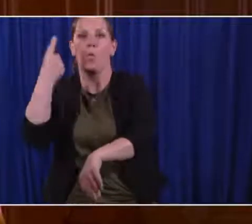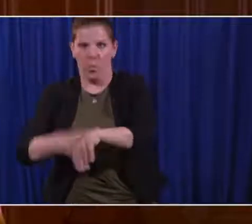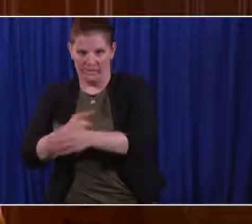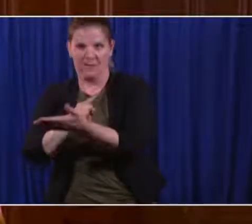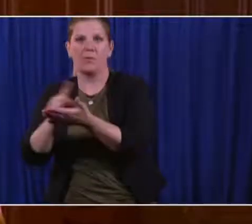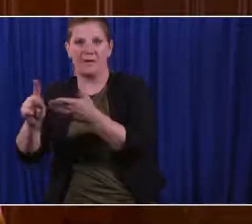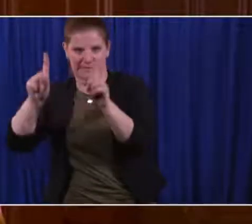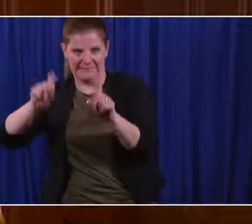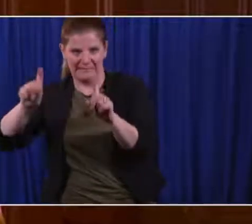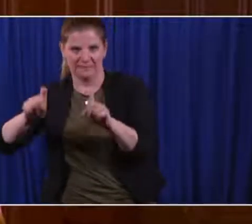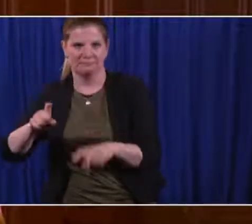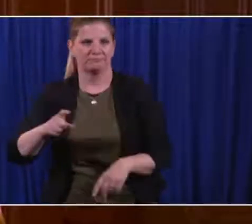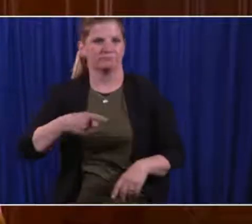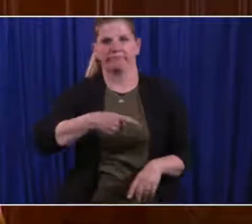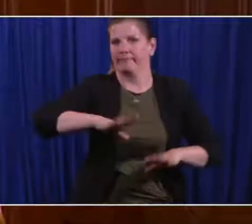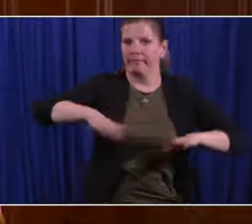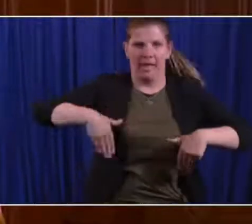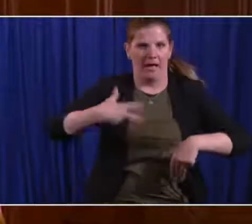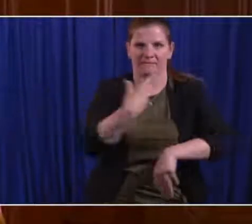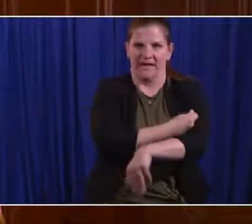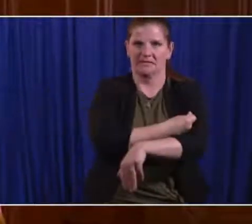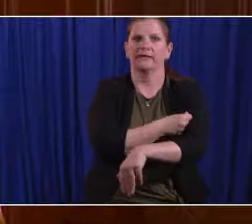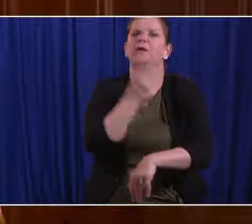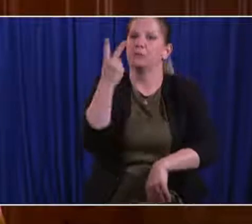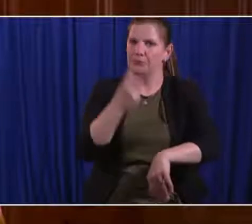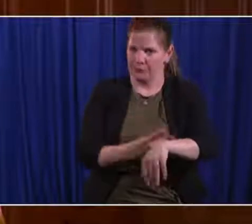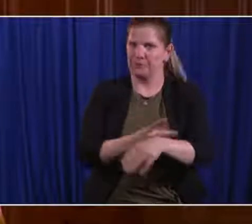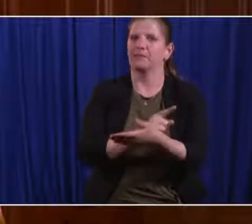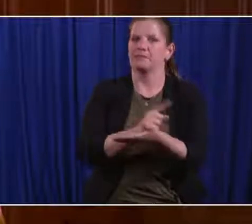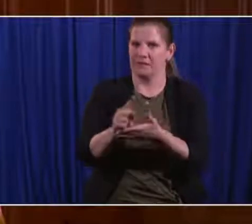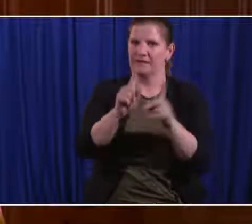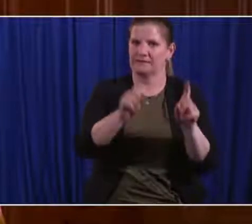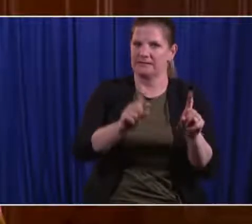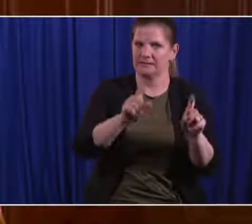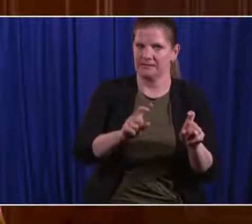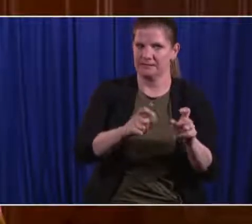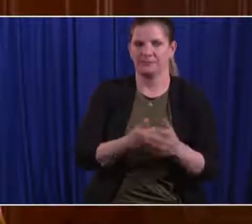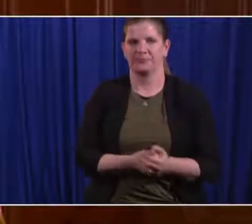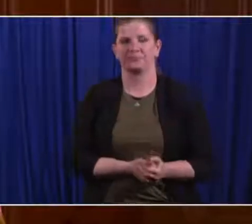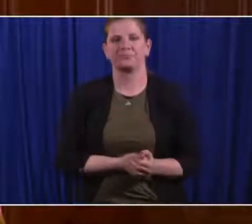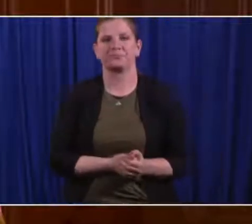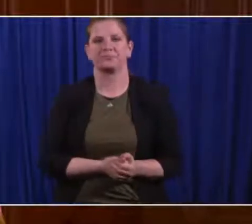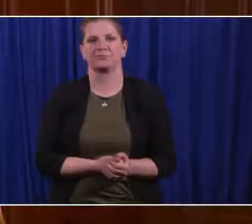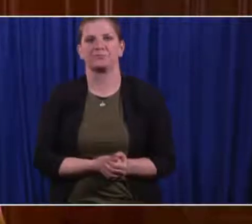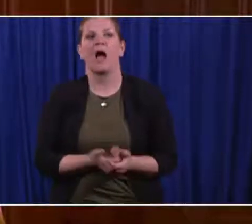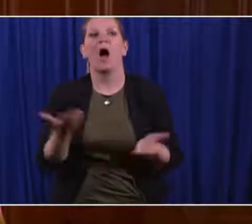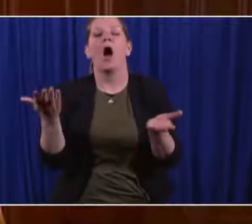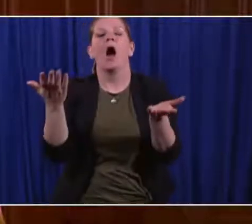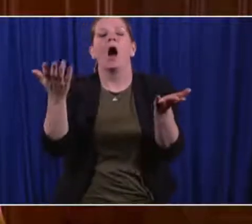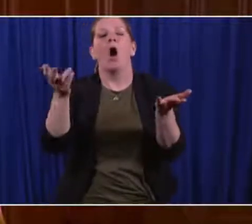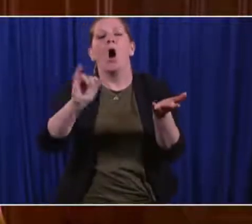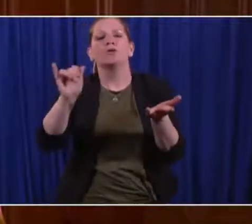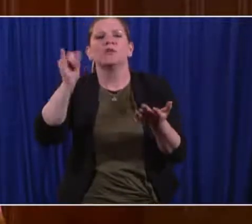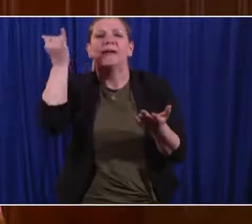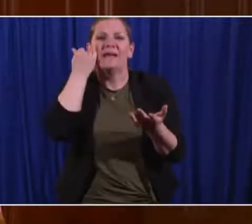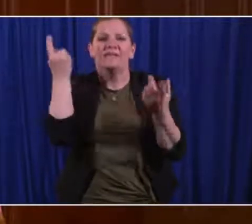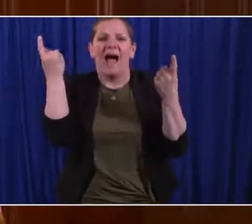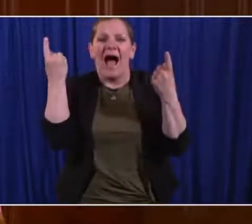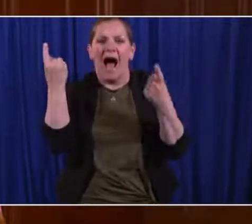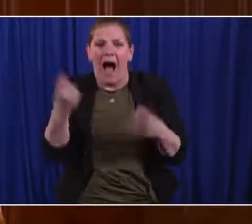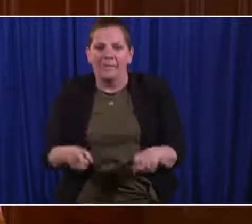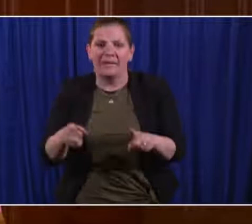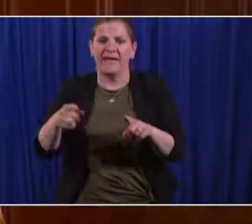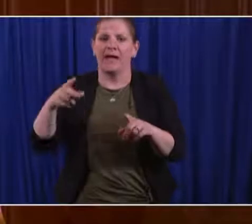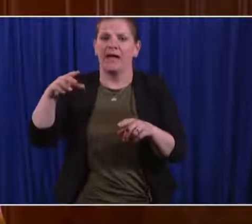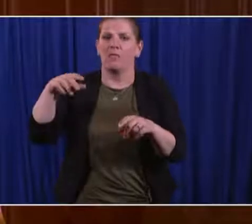We should note that there are still some times when visitation will be restricted, as if there's an outbreak throughout the facility.